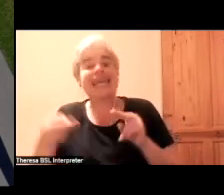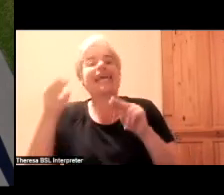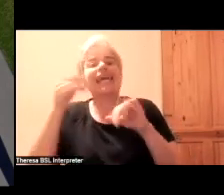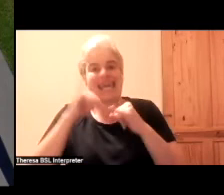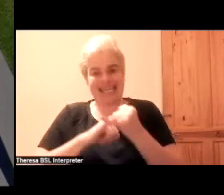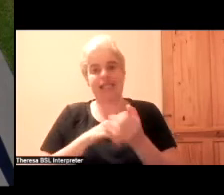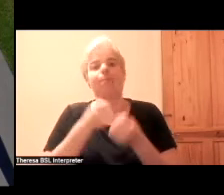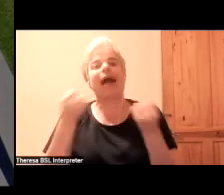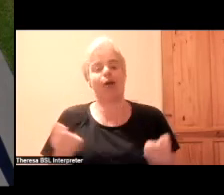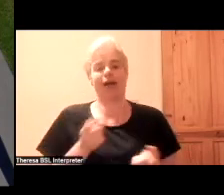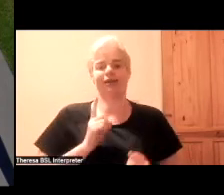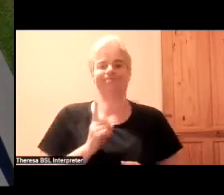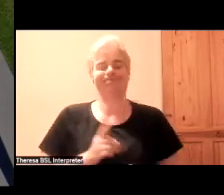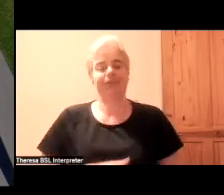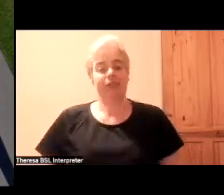power.